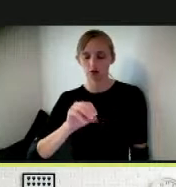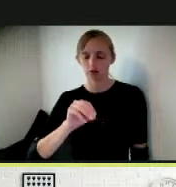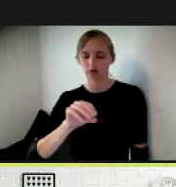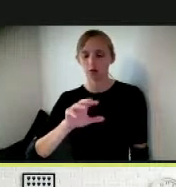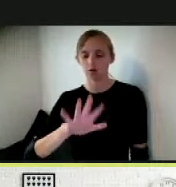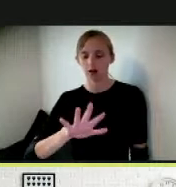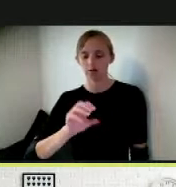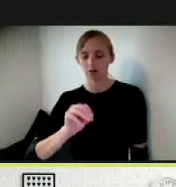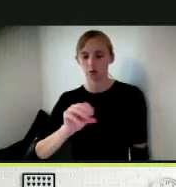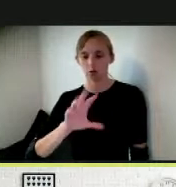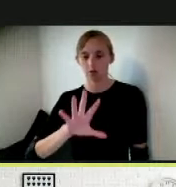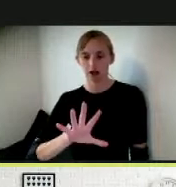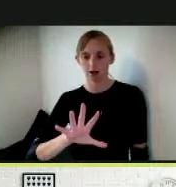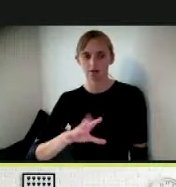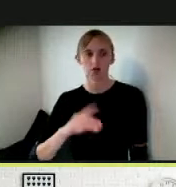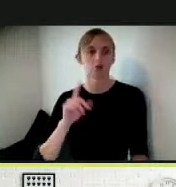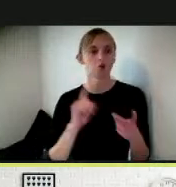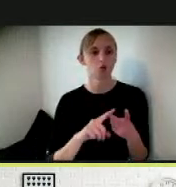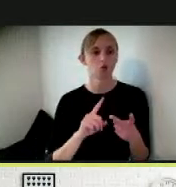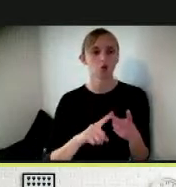313-230-0505, or you can go to